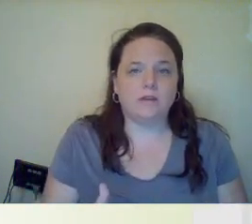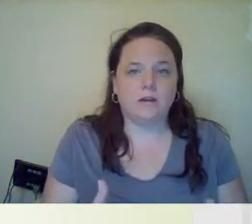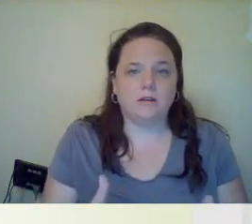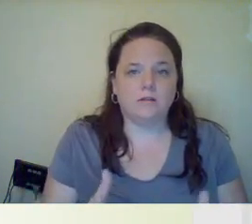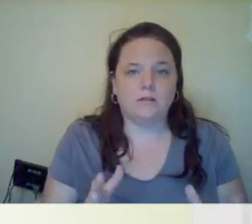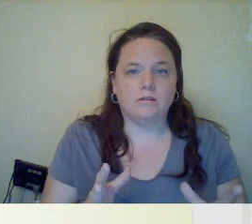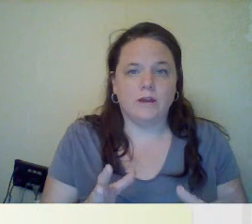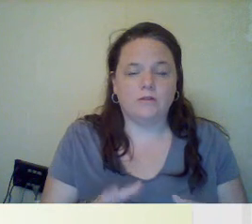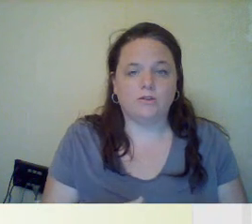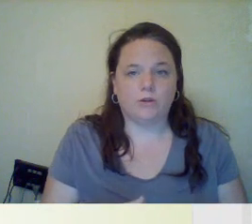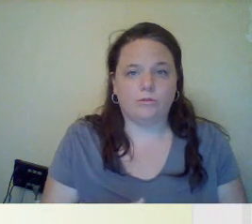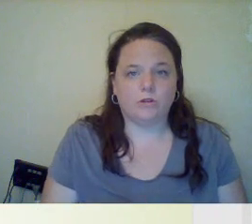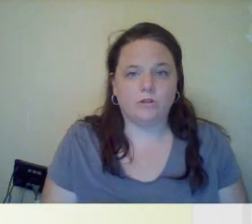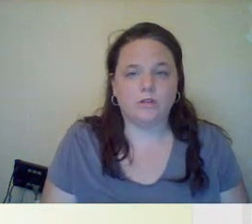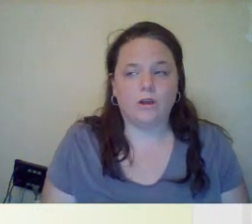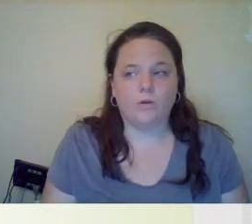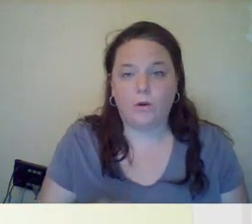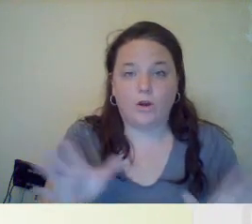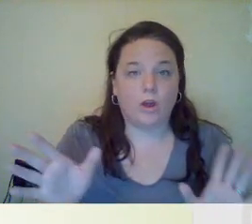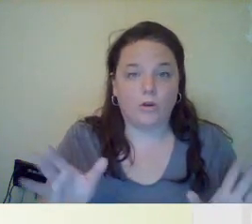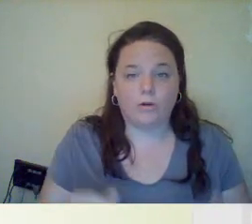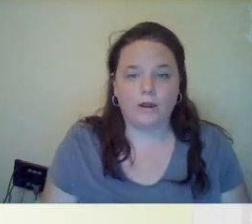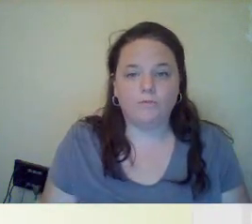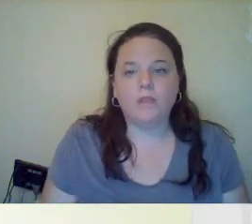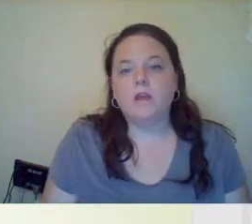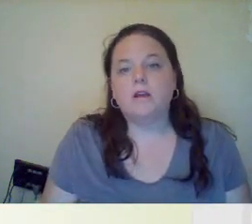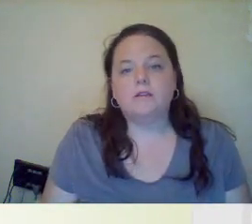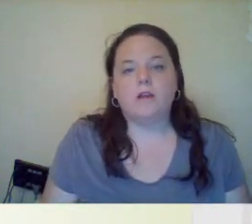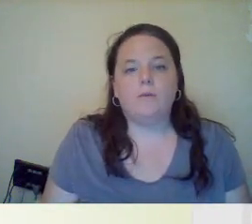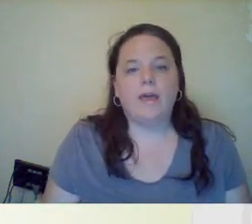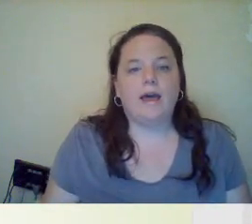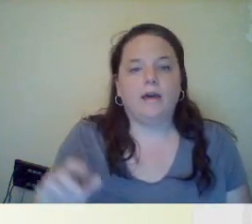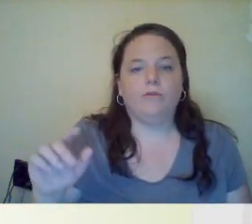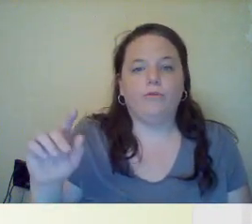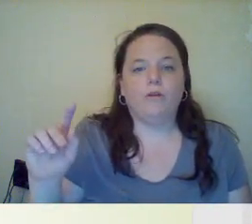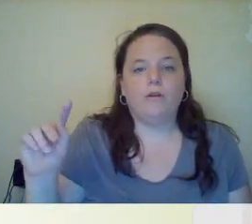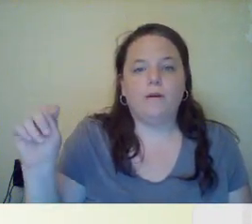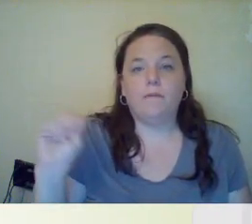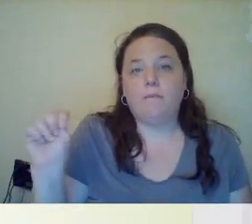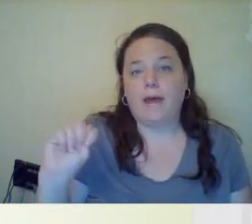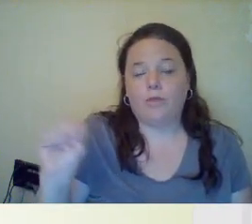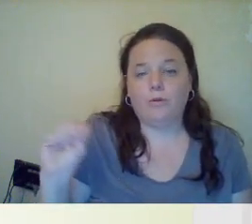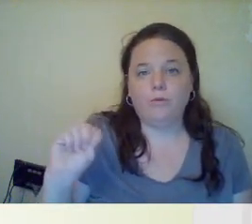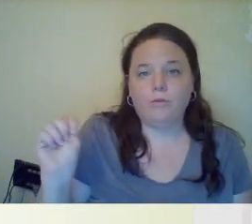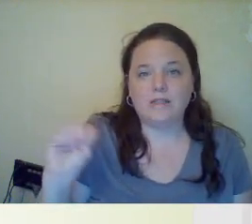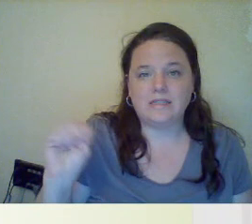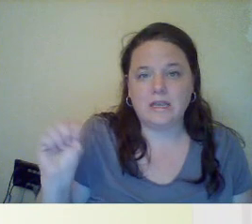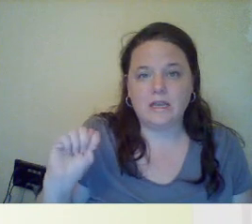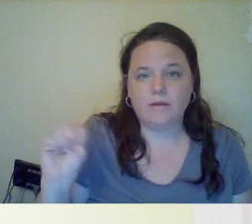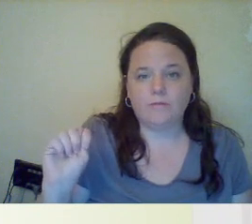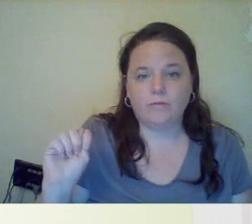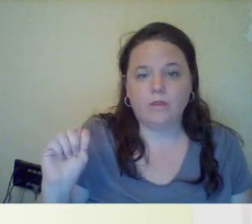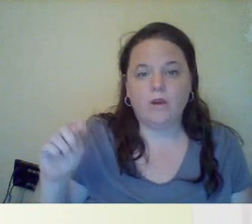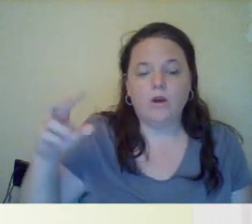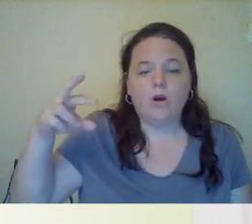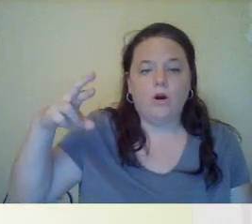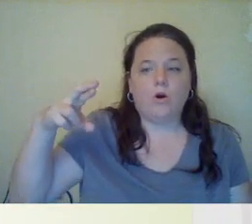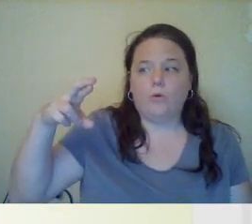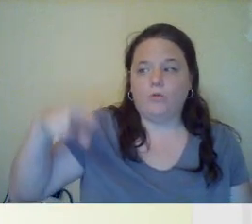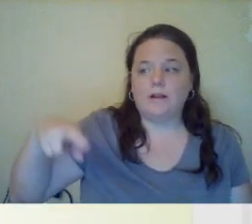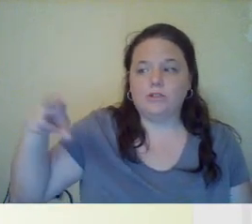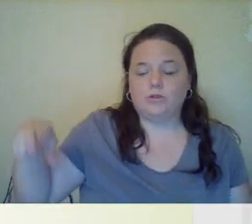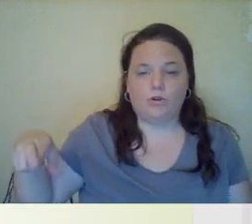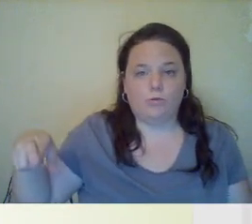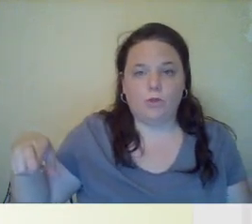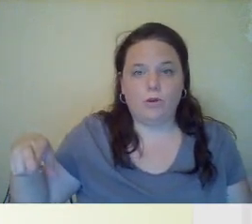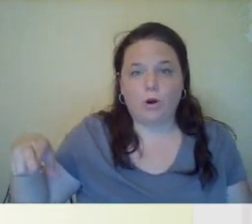these types of descriptors to tell them where to go, right? So we have bathroom with a T,